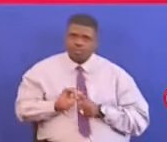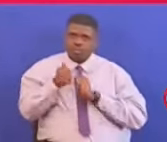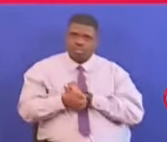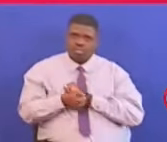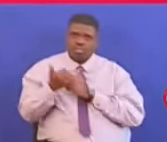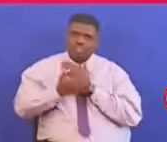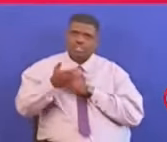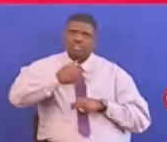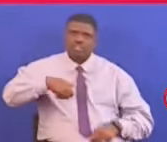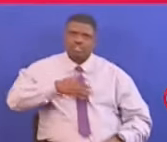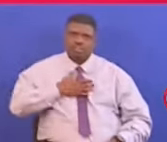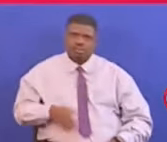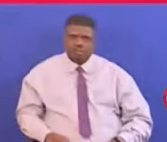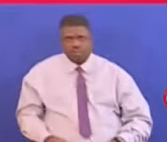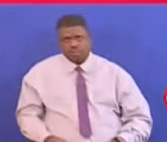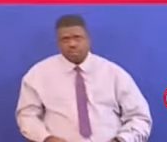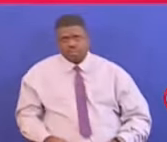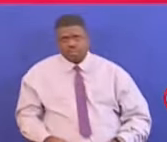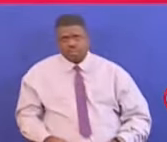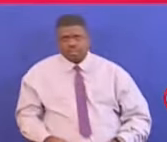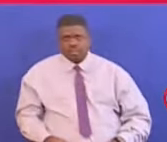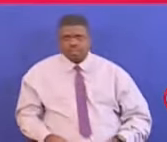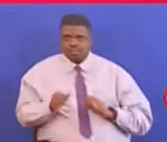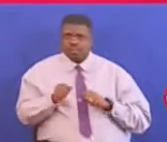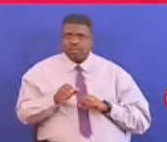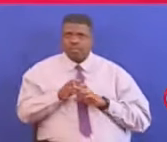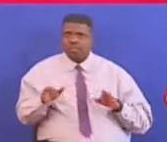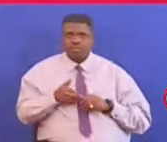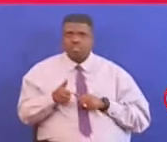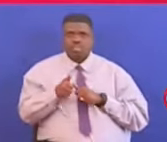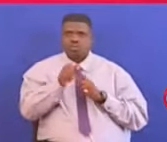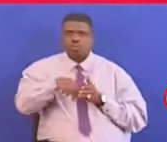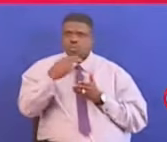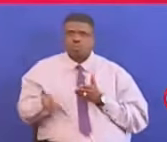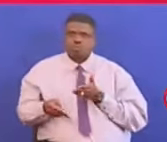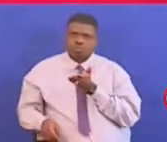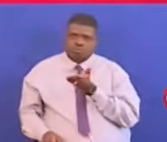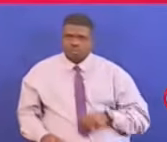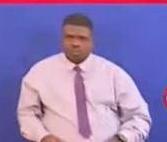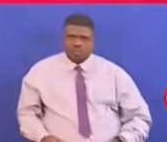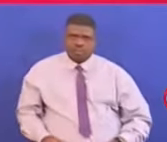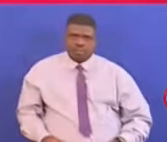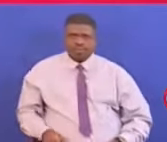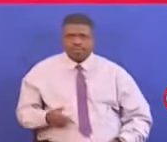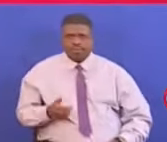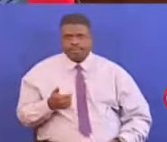my country. You should just be confident that you'll never be disappointed. I'm a person of